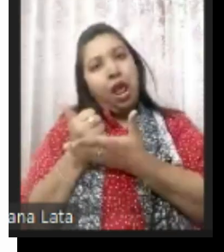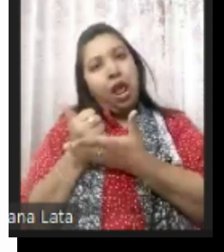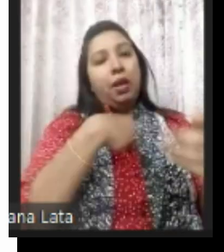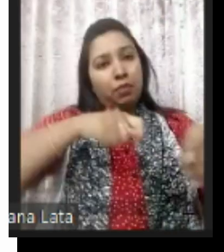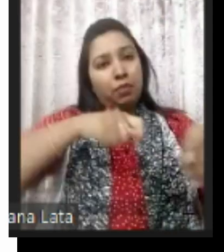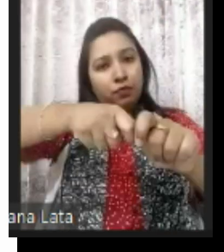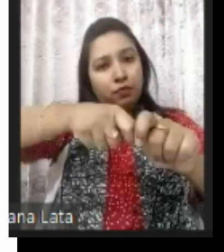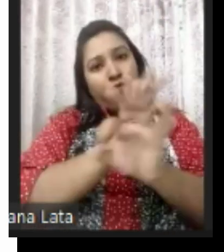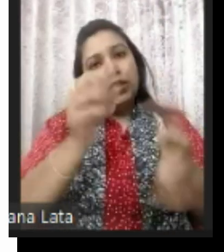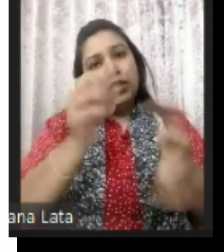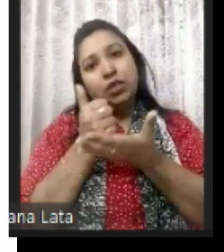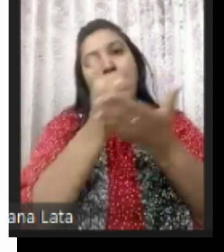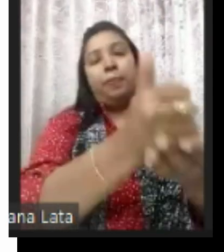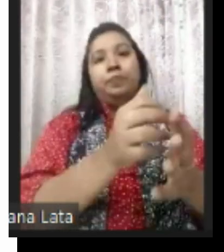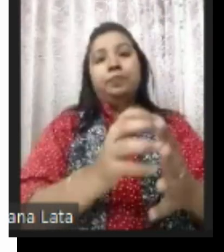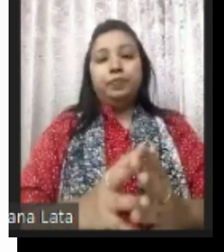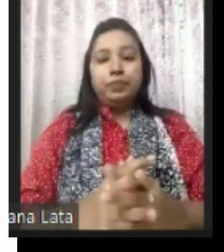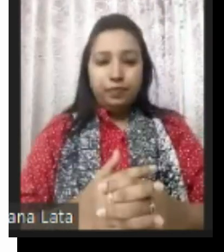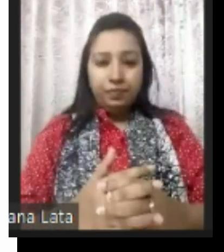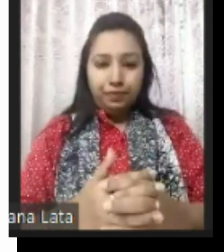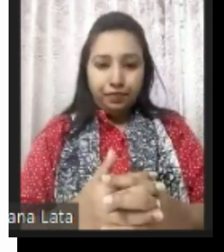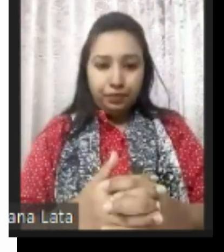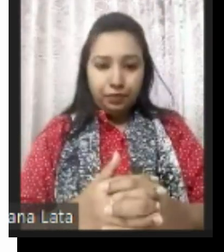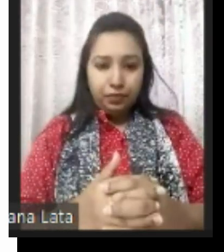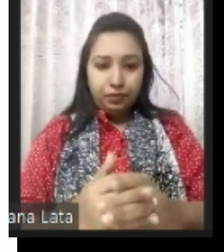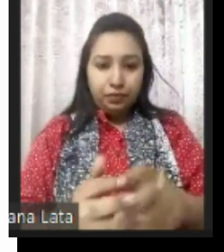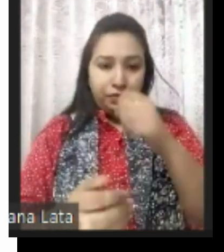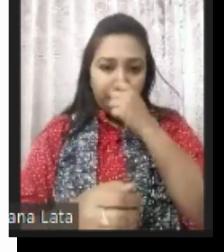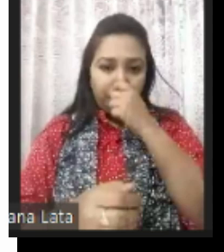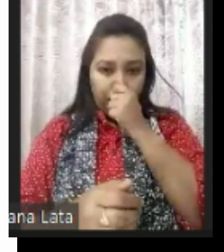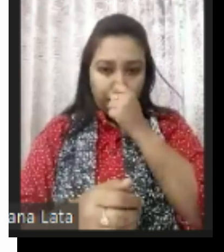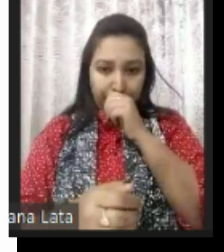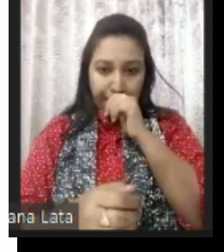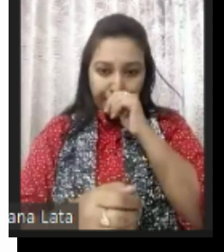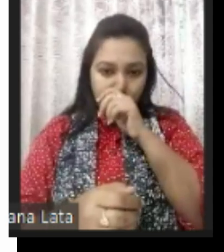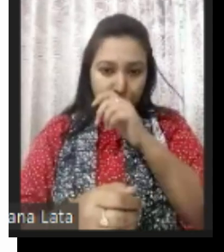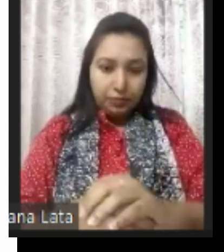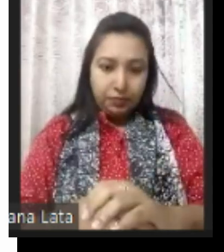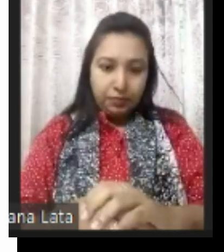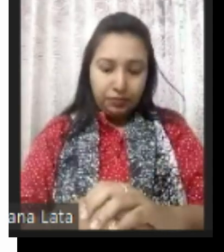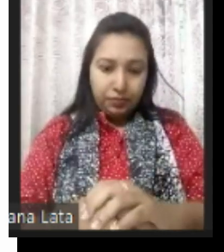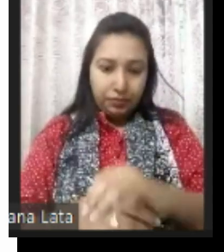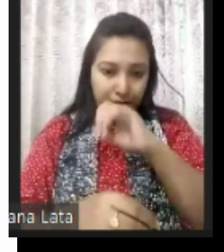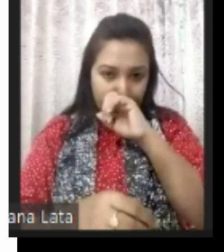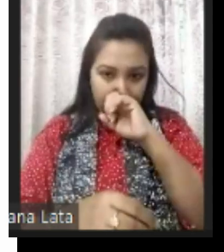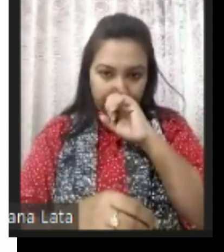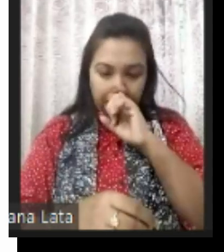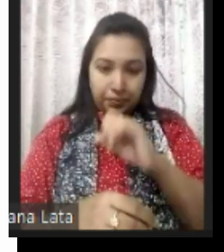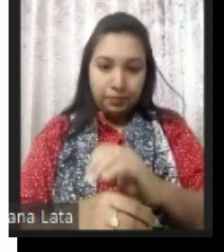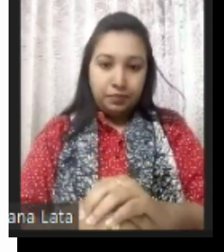e-service. I'm not sure I'm going with my slide properly or not, but I'm trying to do that.